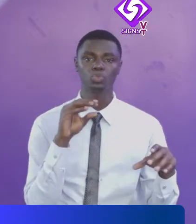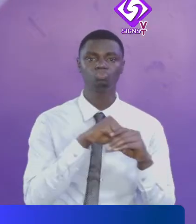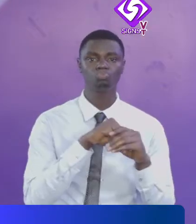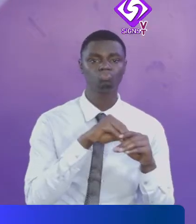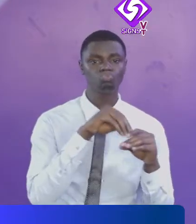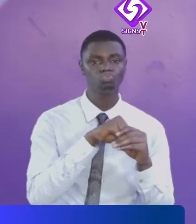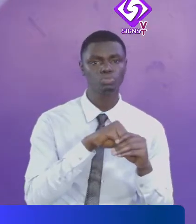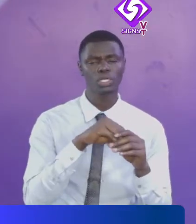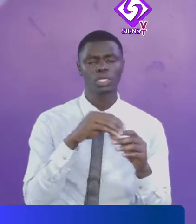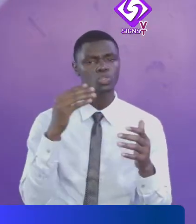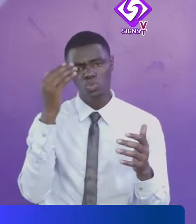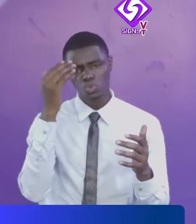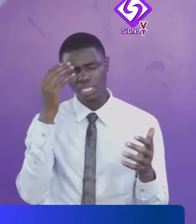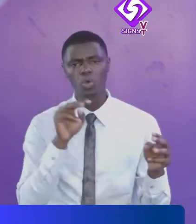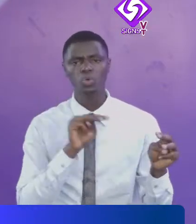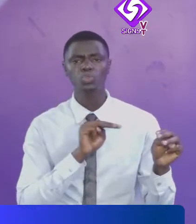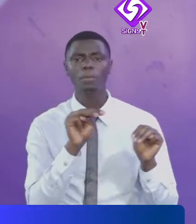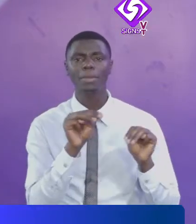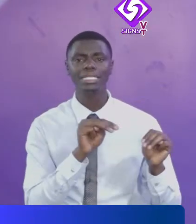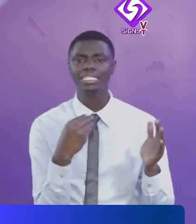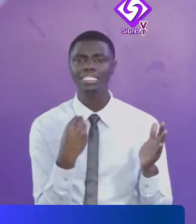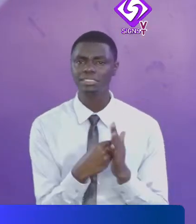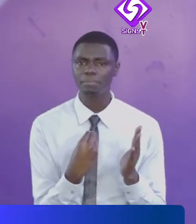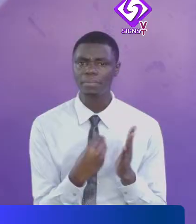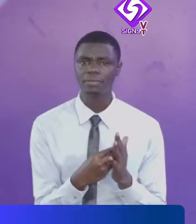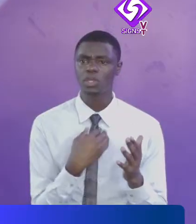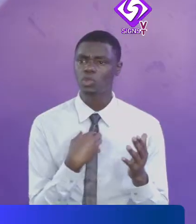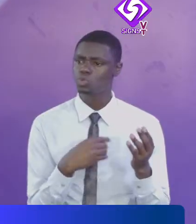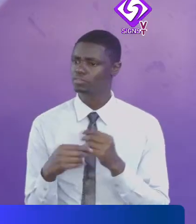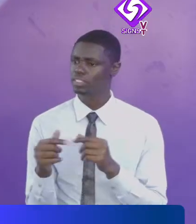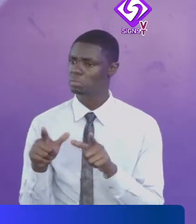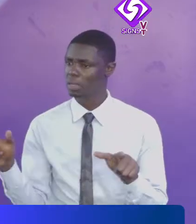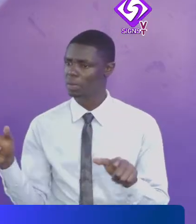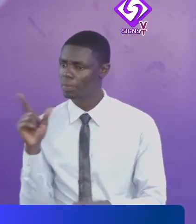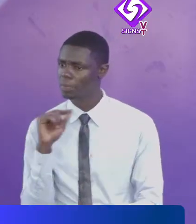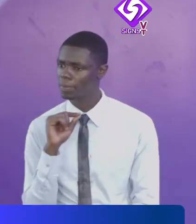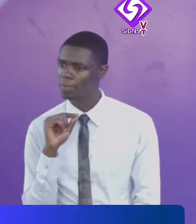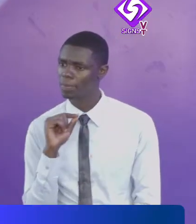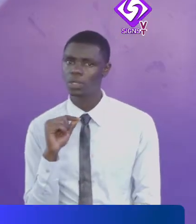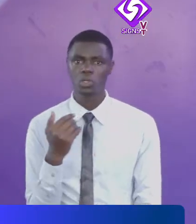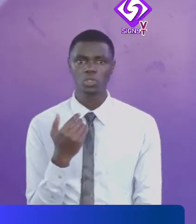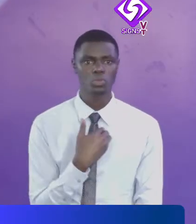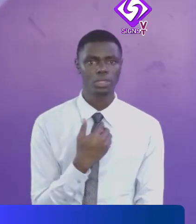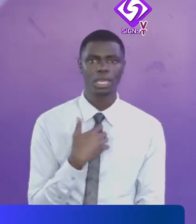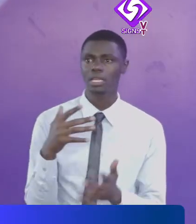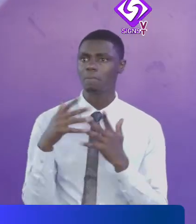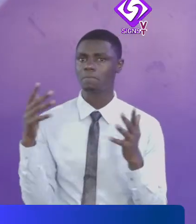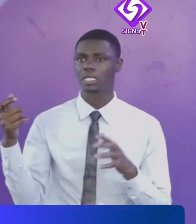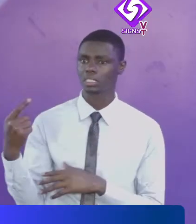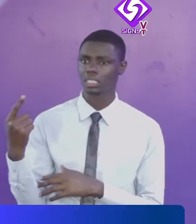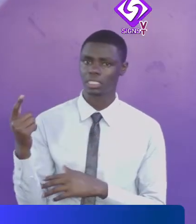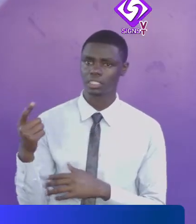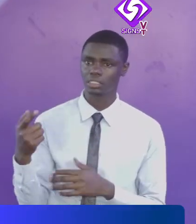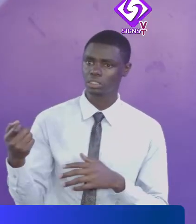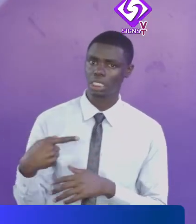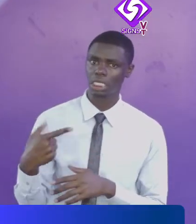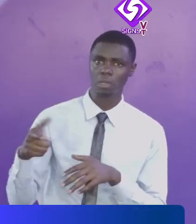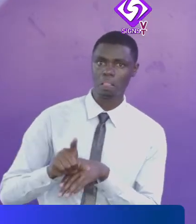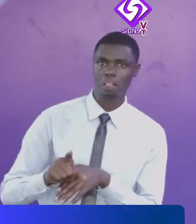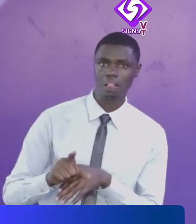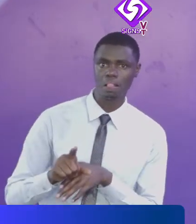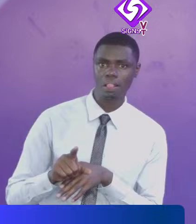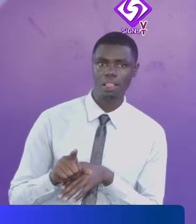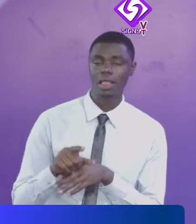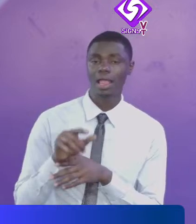figure out, how do I manage this money? You have sold a piece of land, you earn a bigger salary today, you have something of